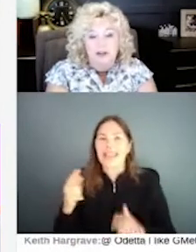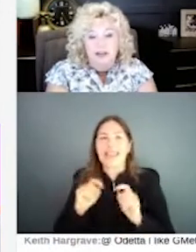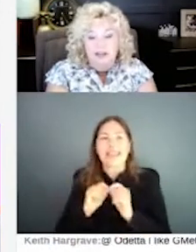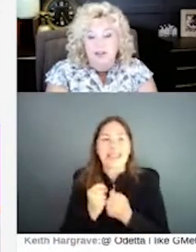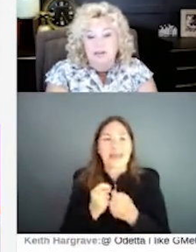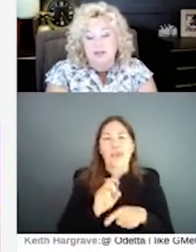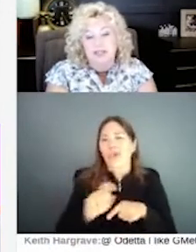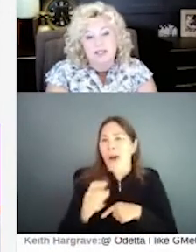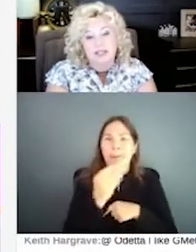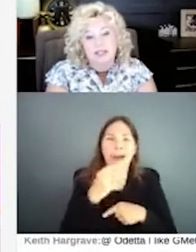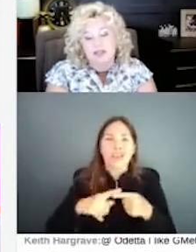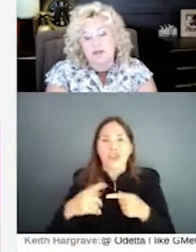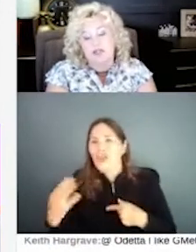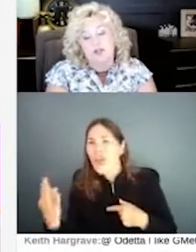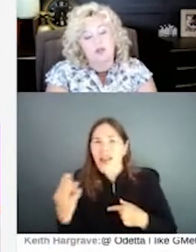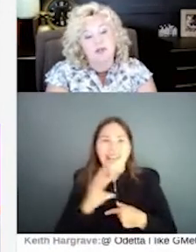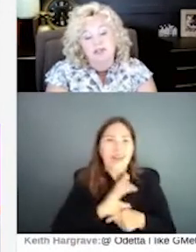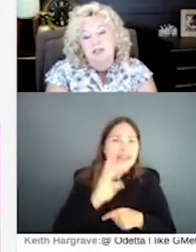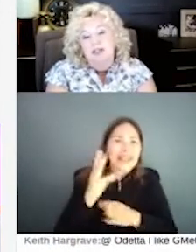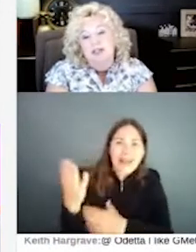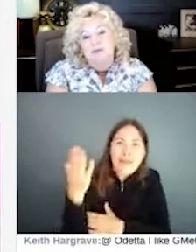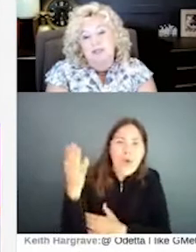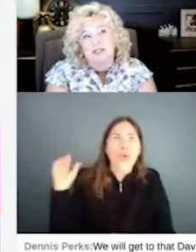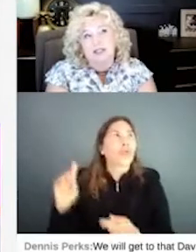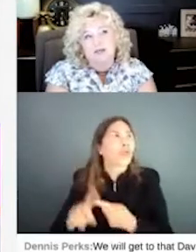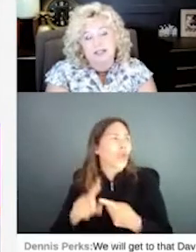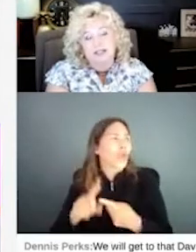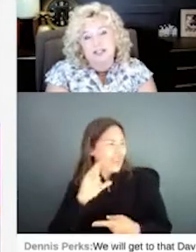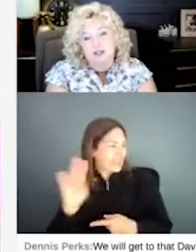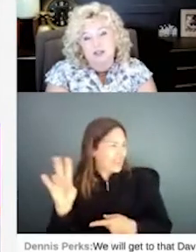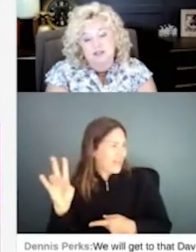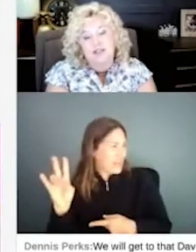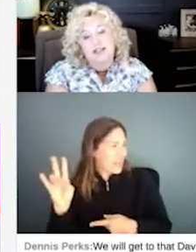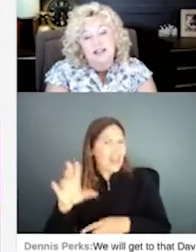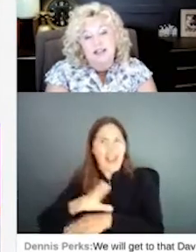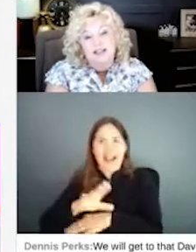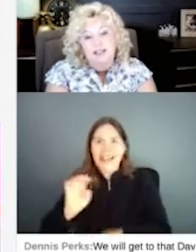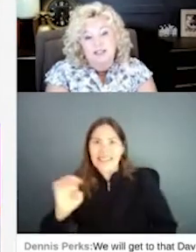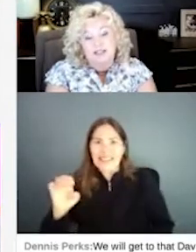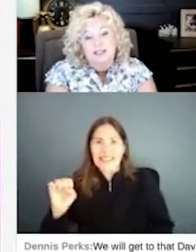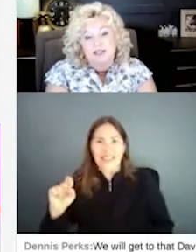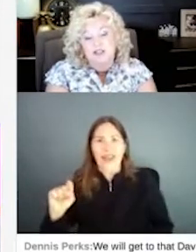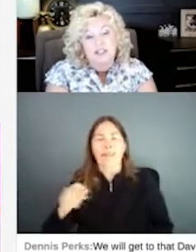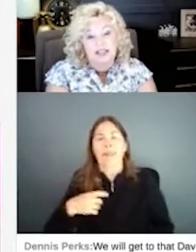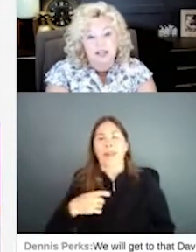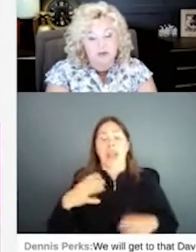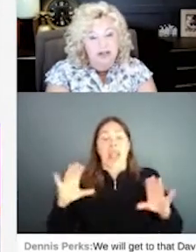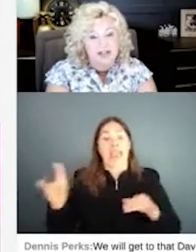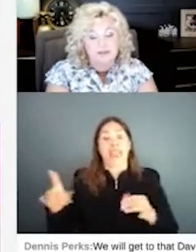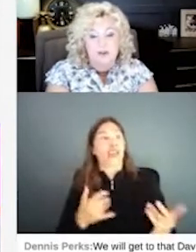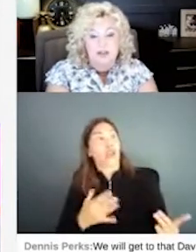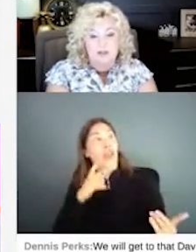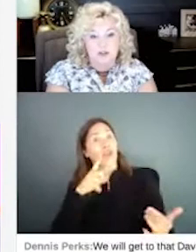Friday from 6 a.m. to 7 Eastern. And they're just standing by,